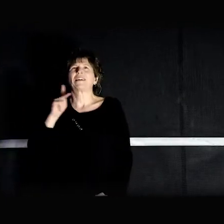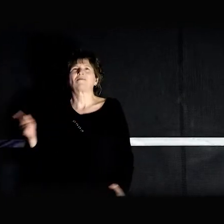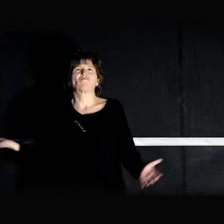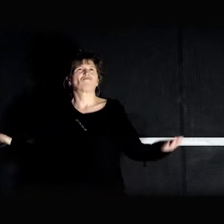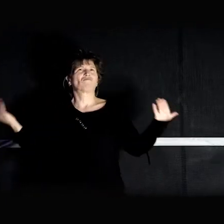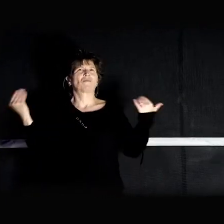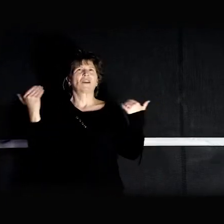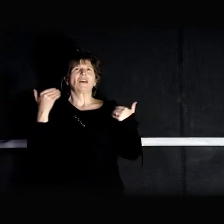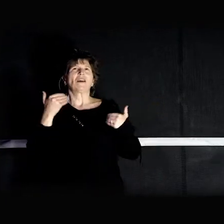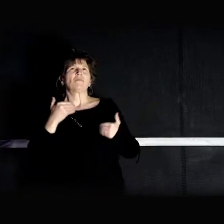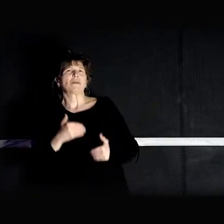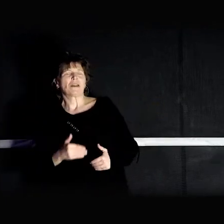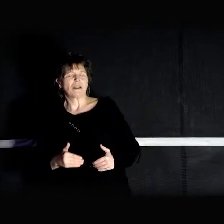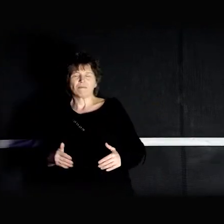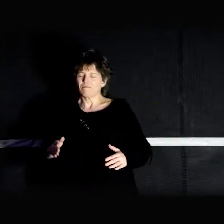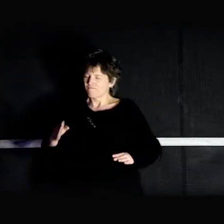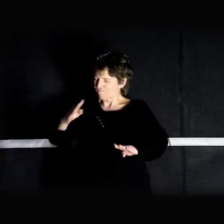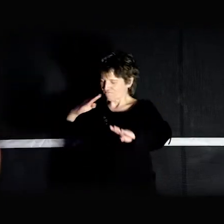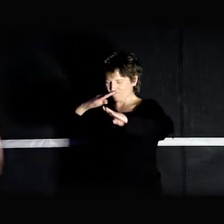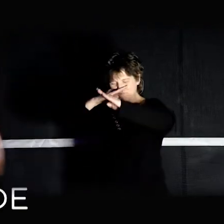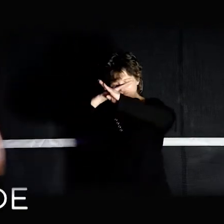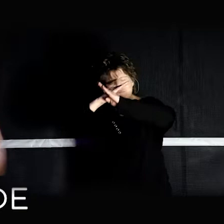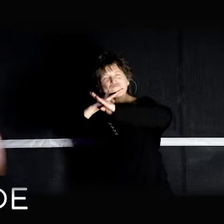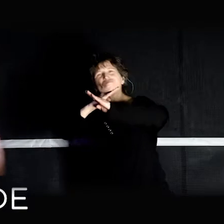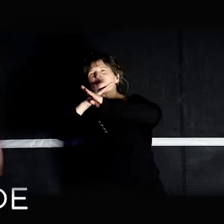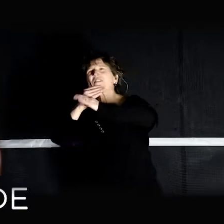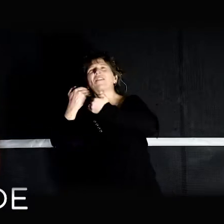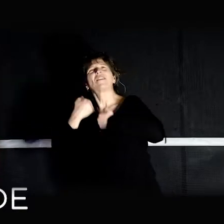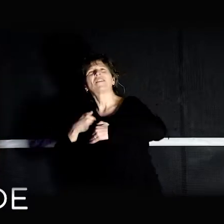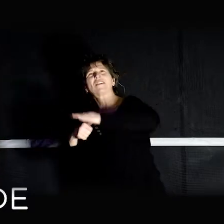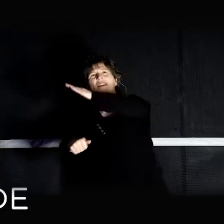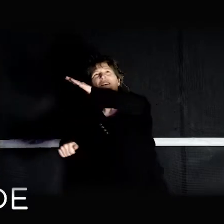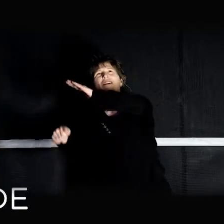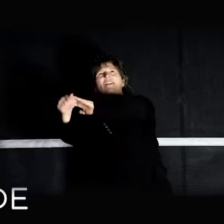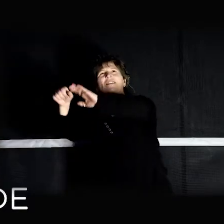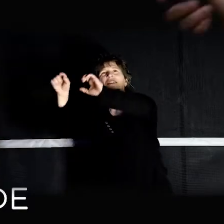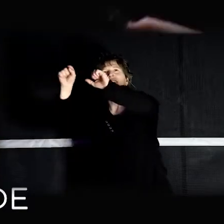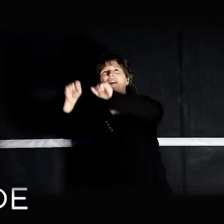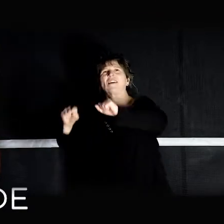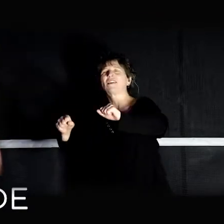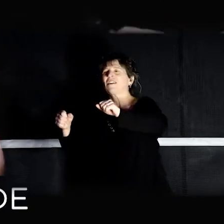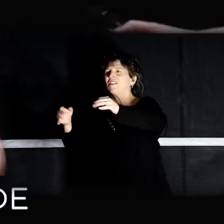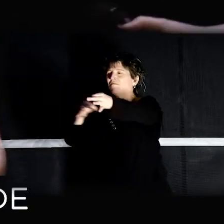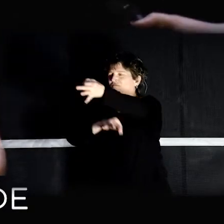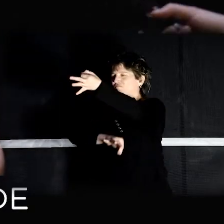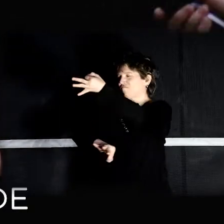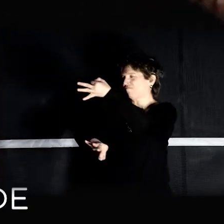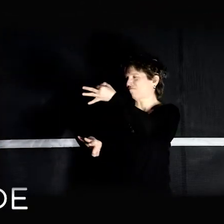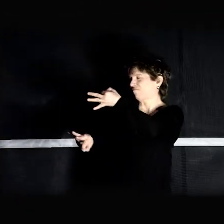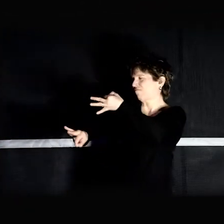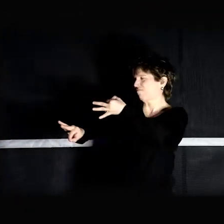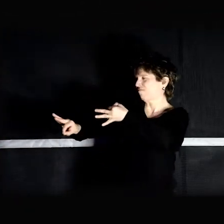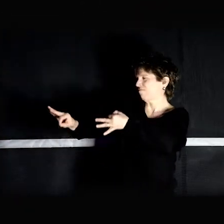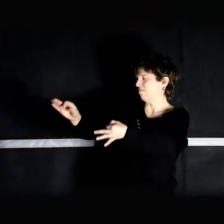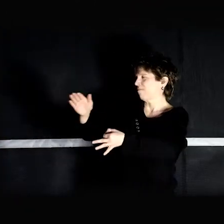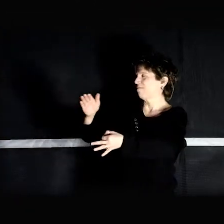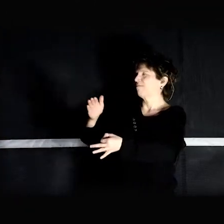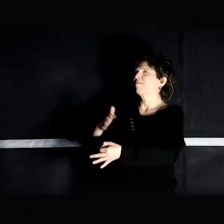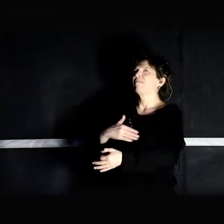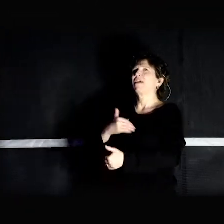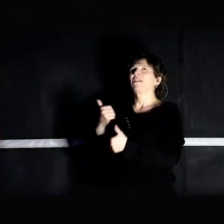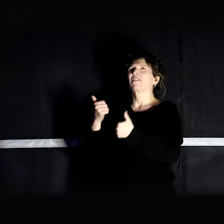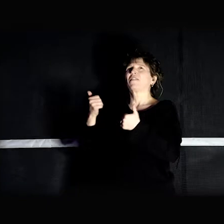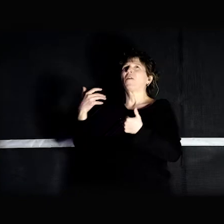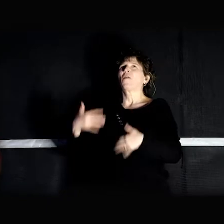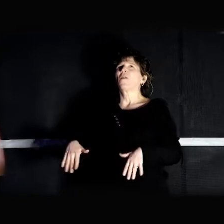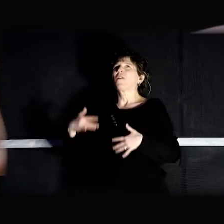the King of my heart be the shadow where I hide, the